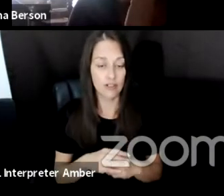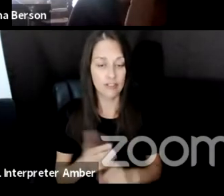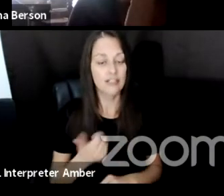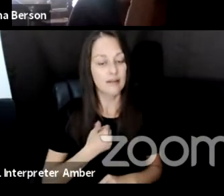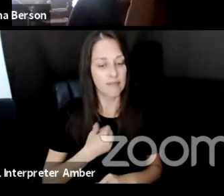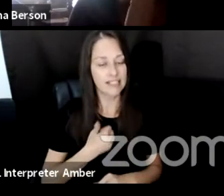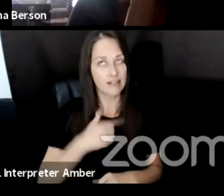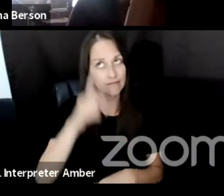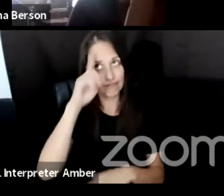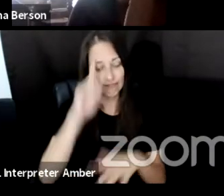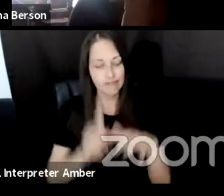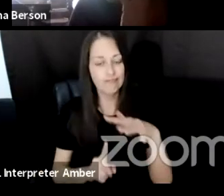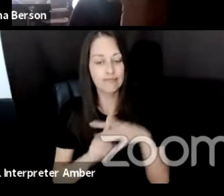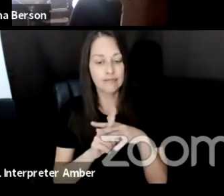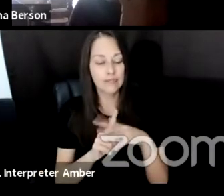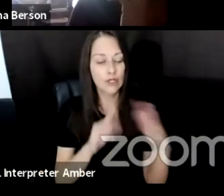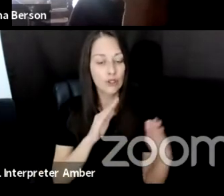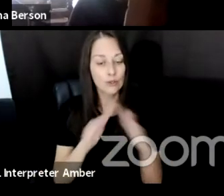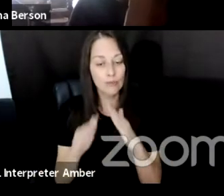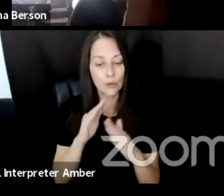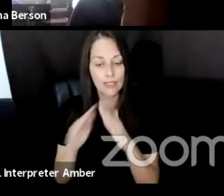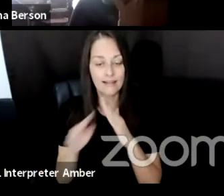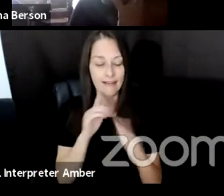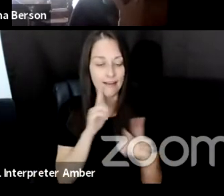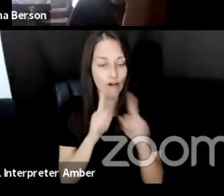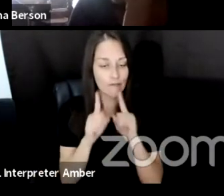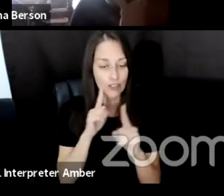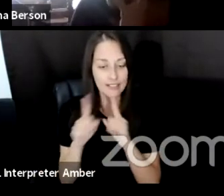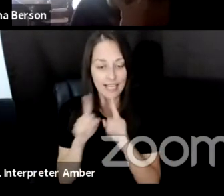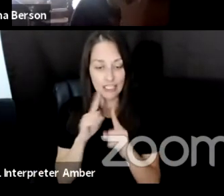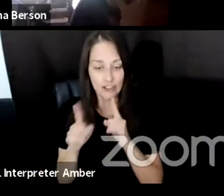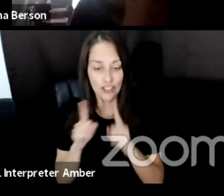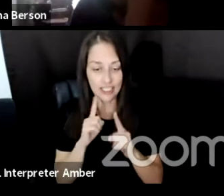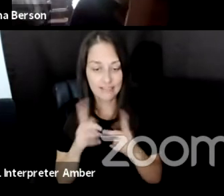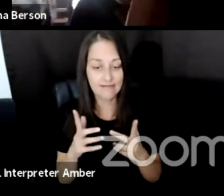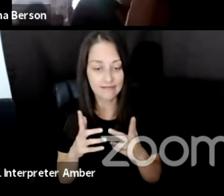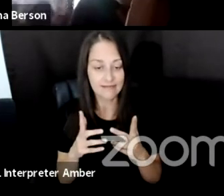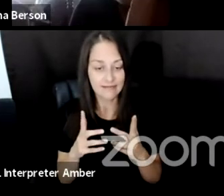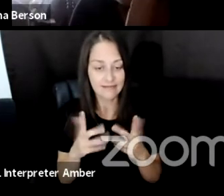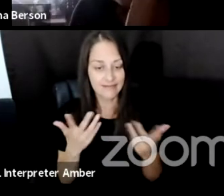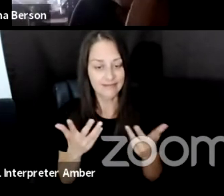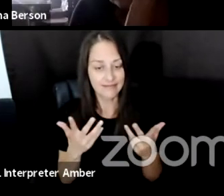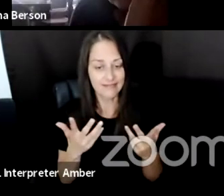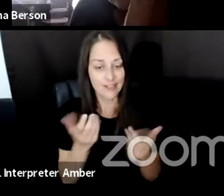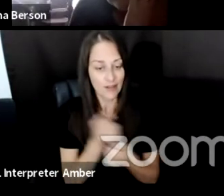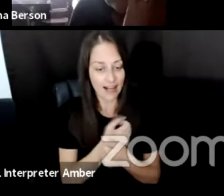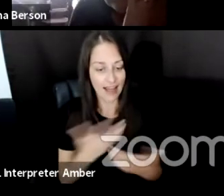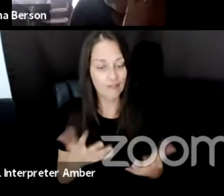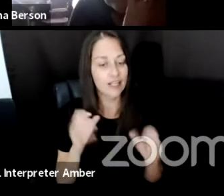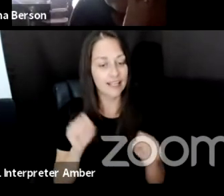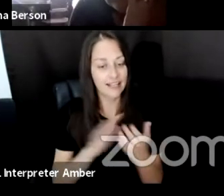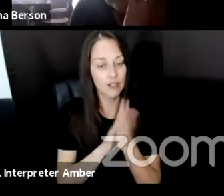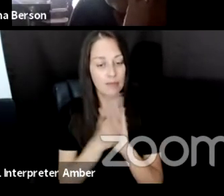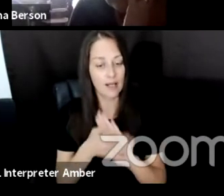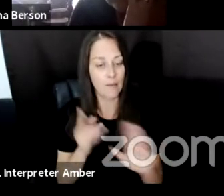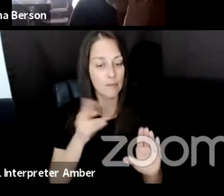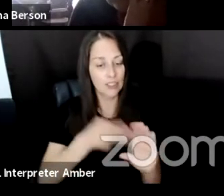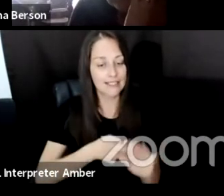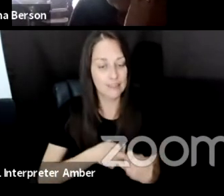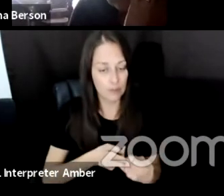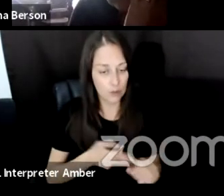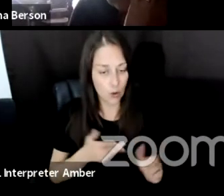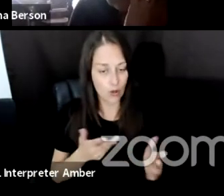conversations, and I think of making everything participatory. So what is a format that's not just a